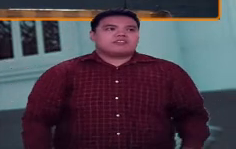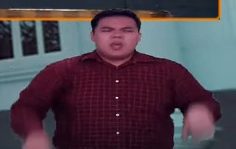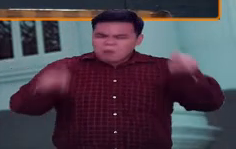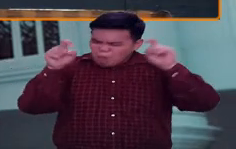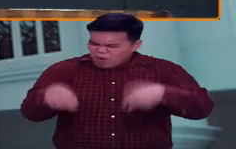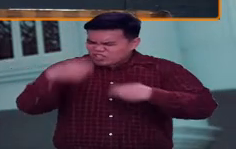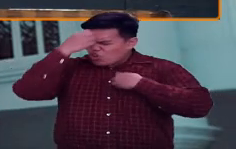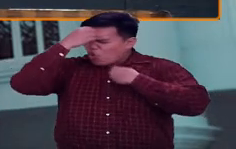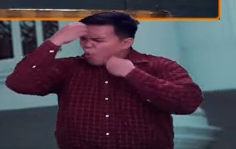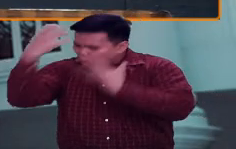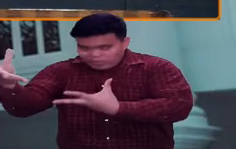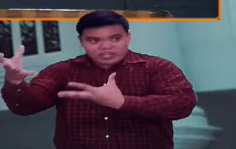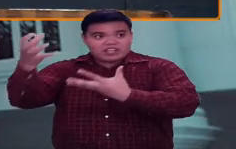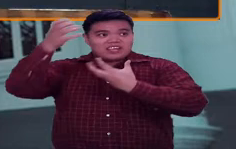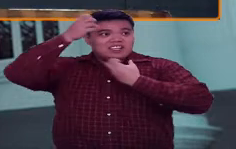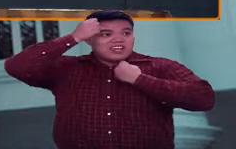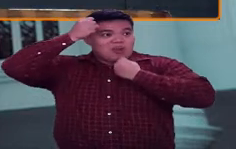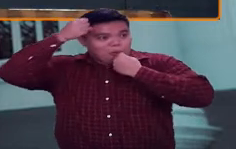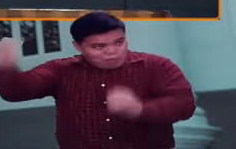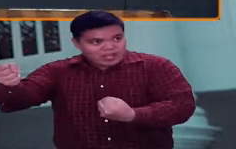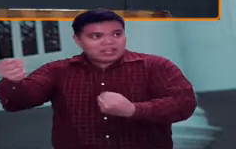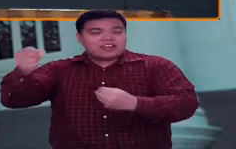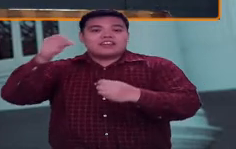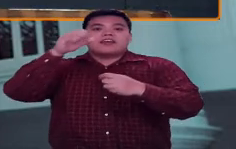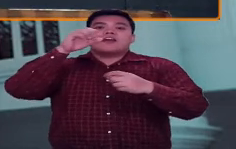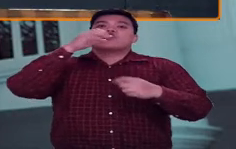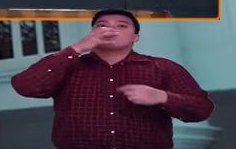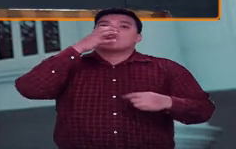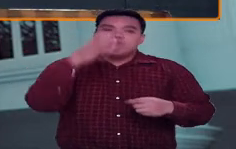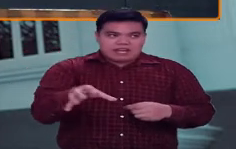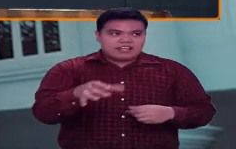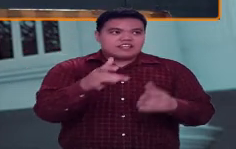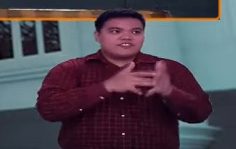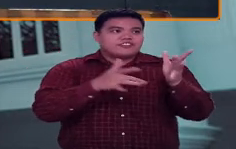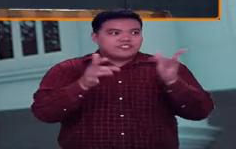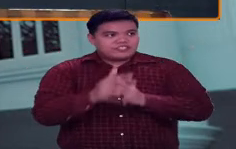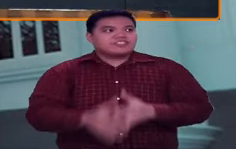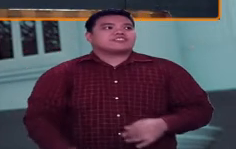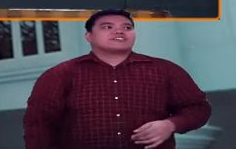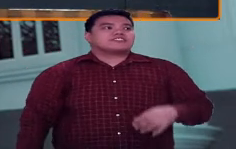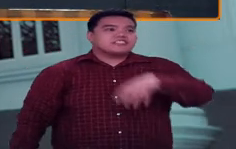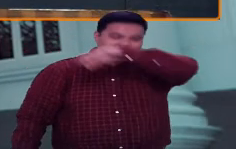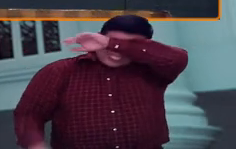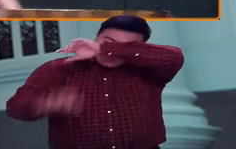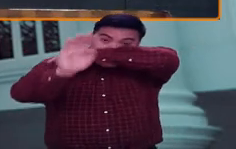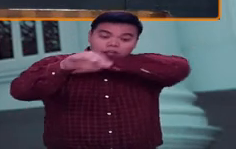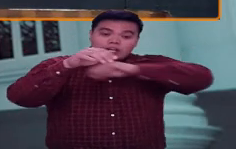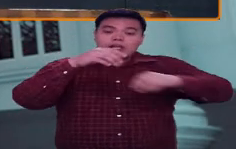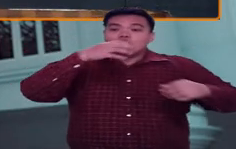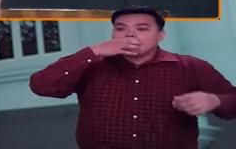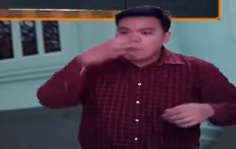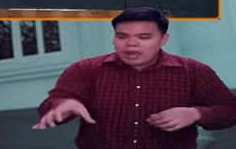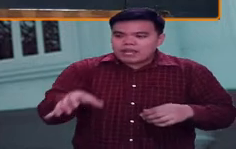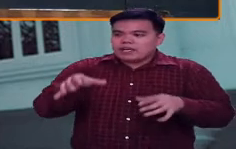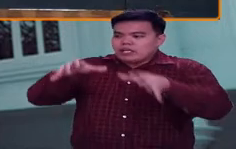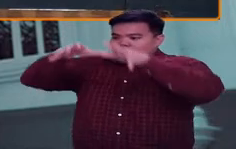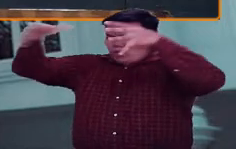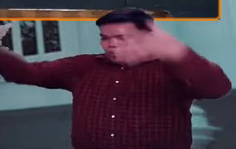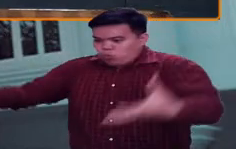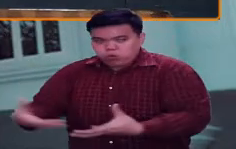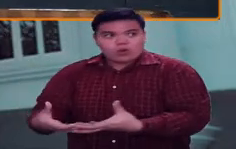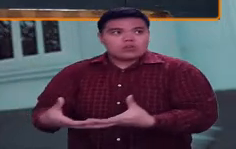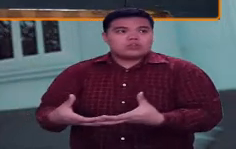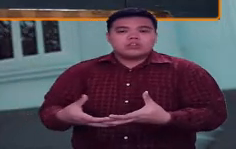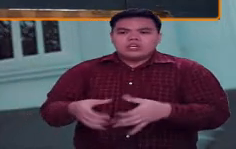fulfill the Great Commission. Amen. The process of bringing closure to evangelizing the world in Paul's